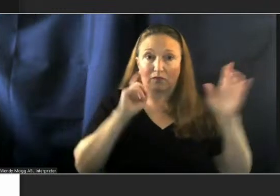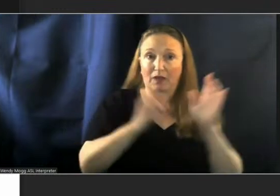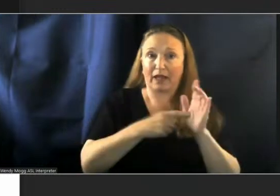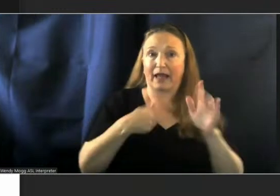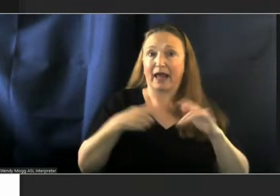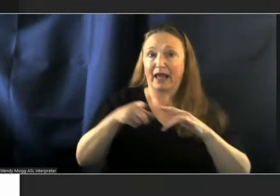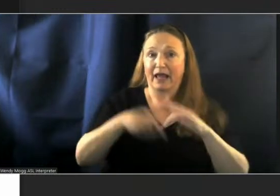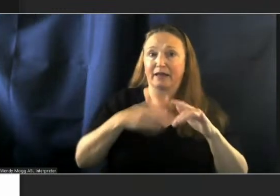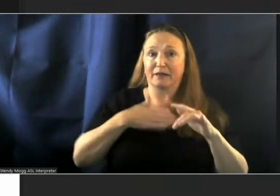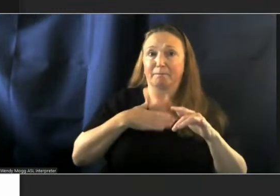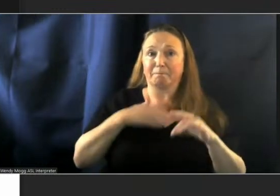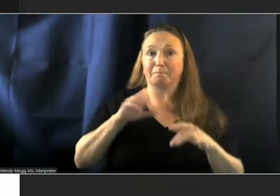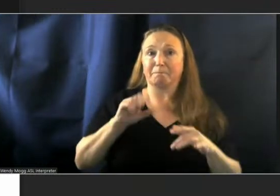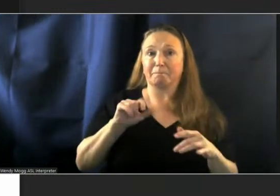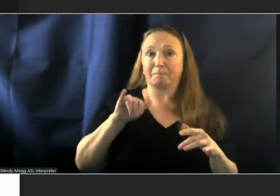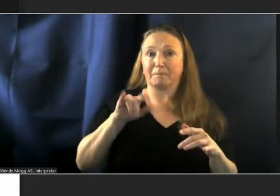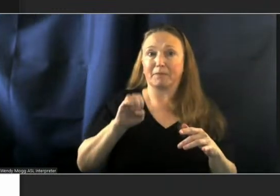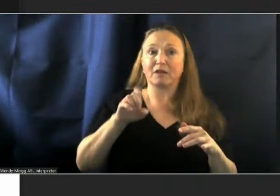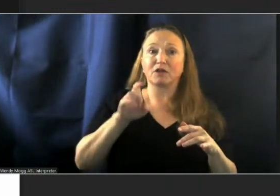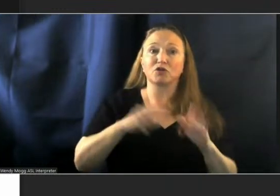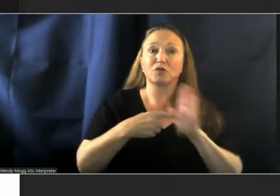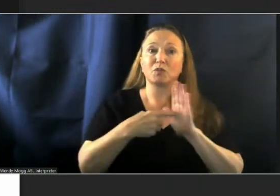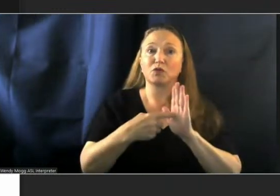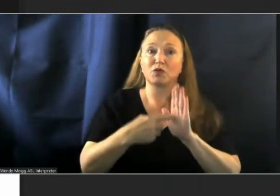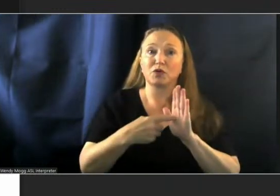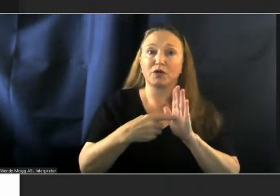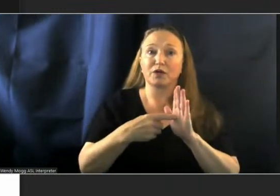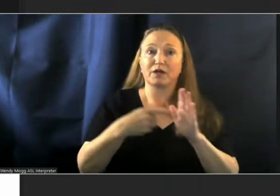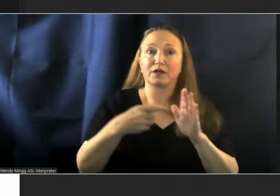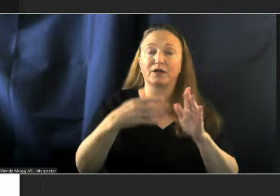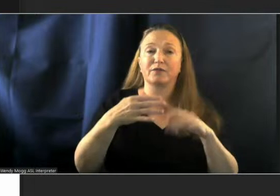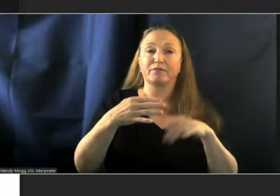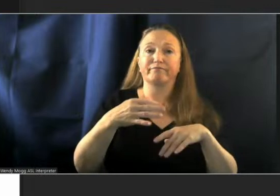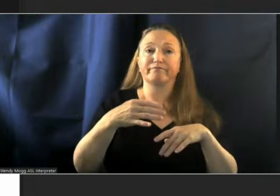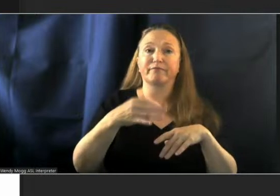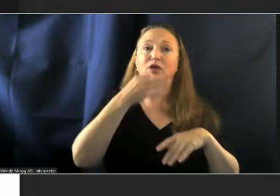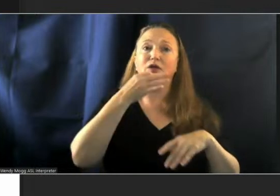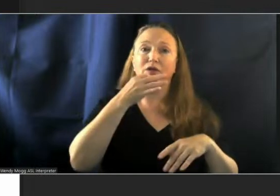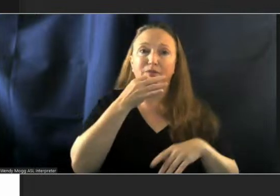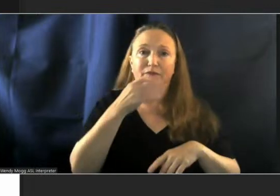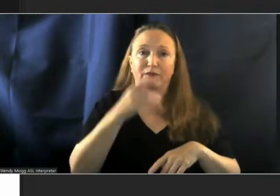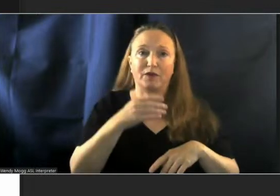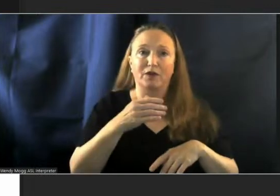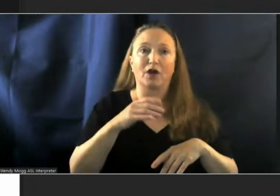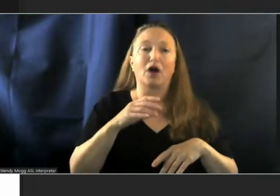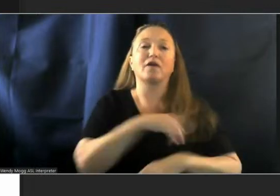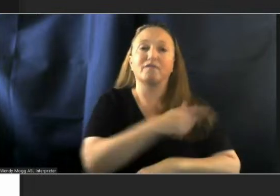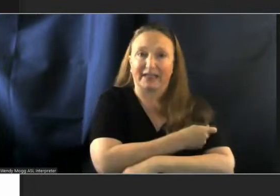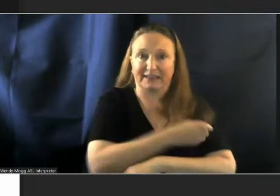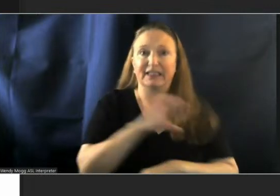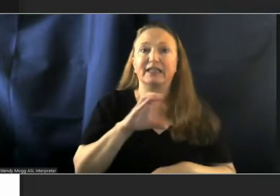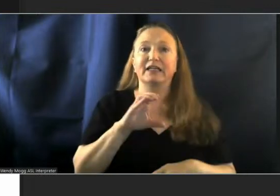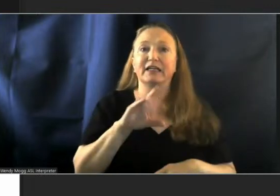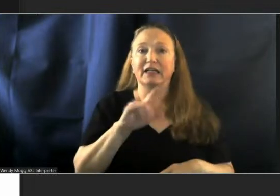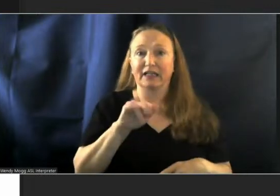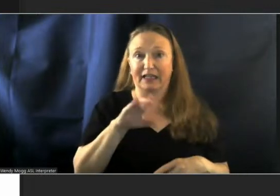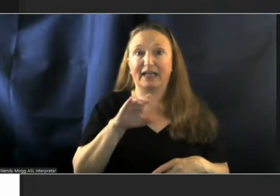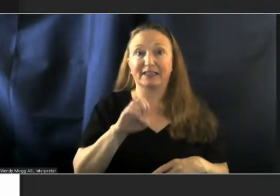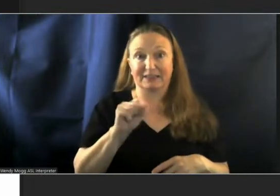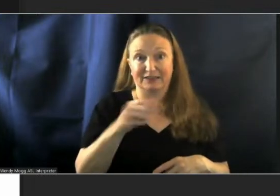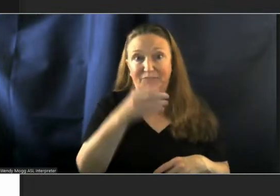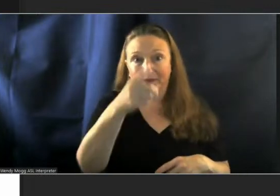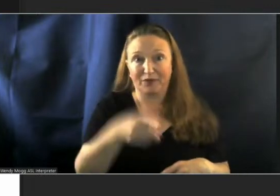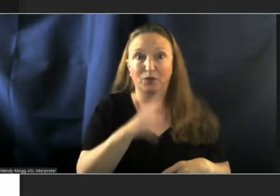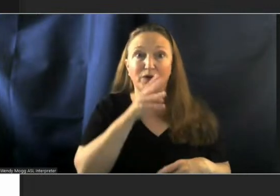little slide here that was supposed to show our upcoming vaccine clinics. Now that we talked about vaccines so much,